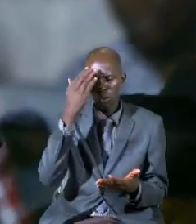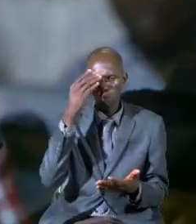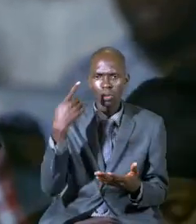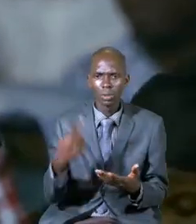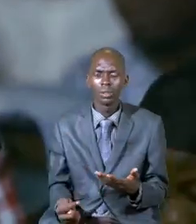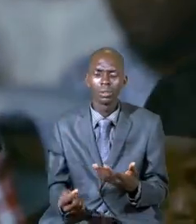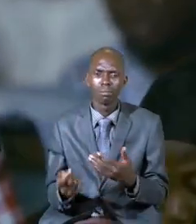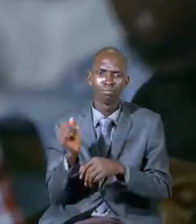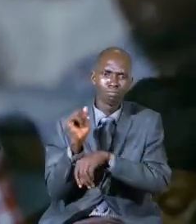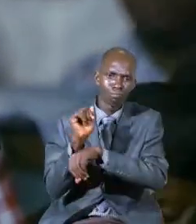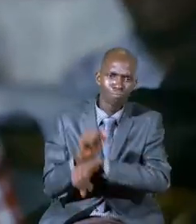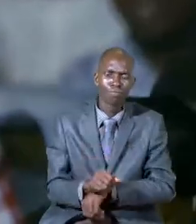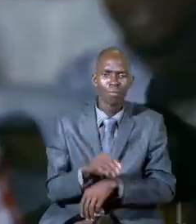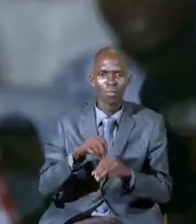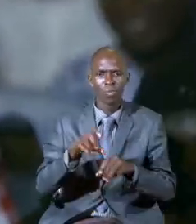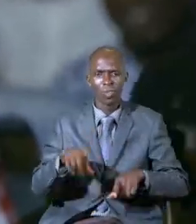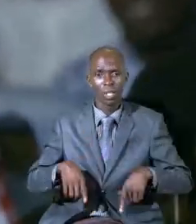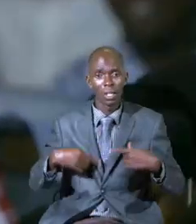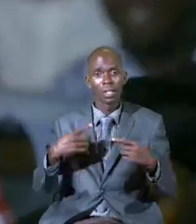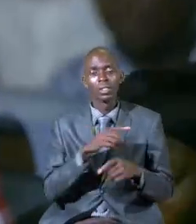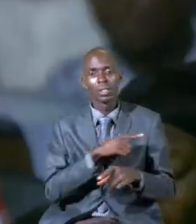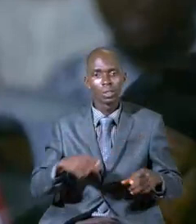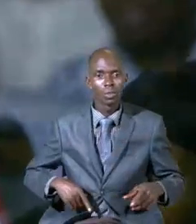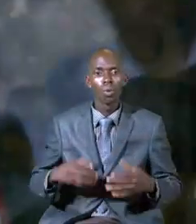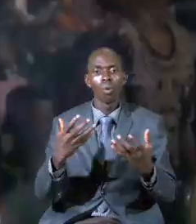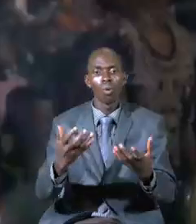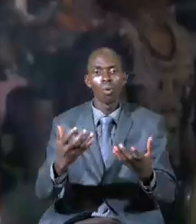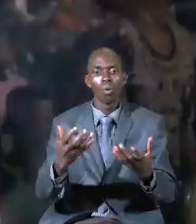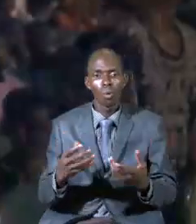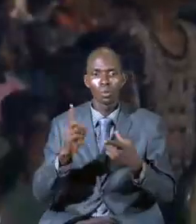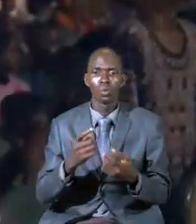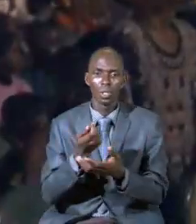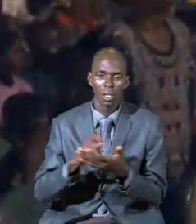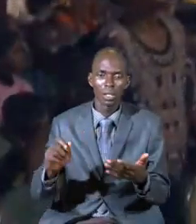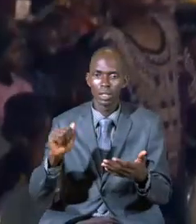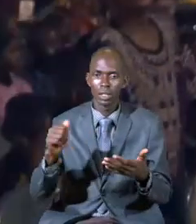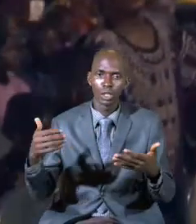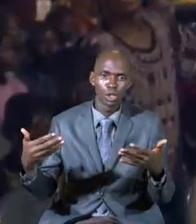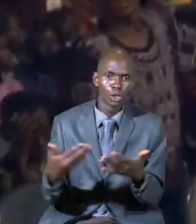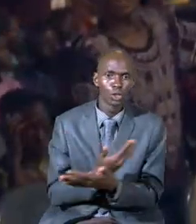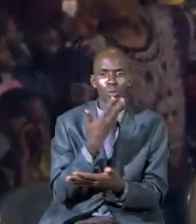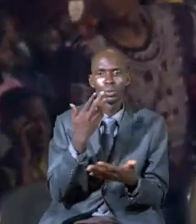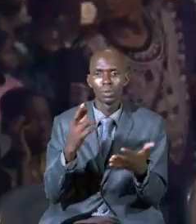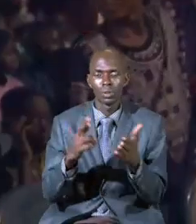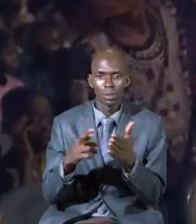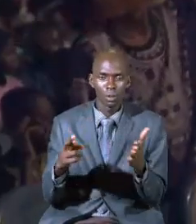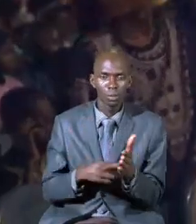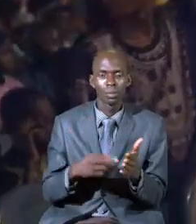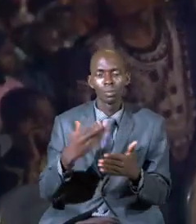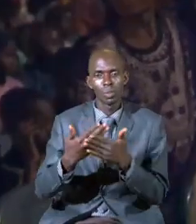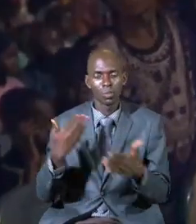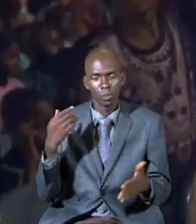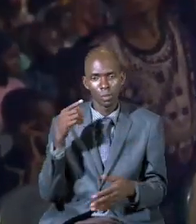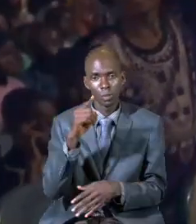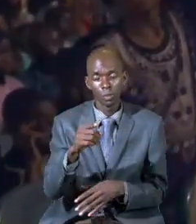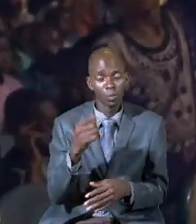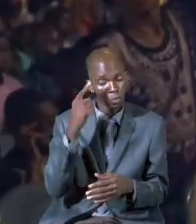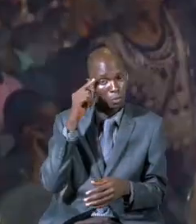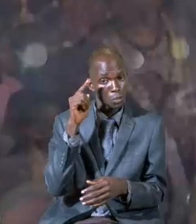the Lord is saying, He wants to write a new record concerning you. He wants to write your name in